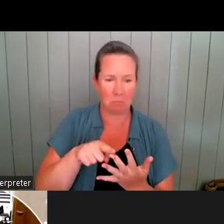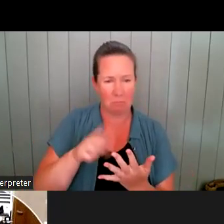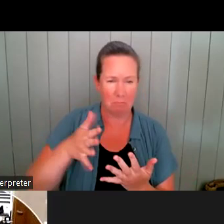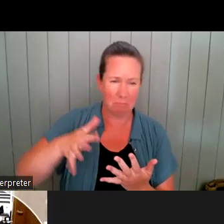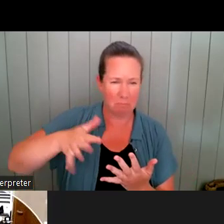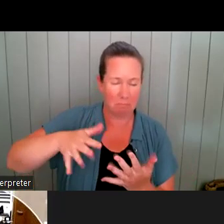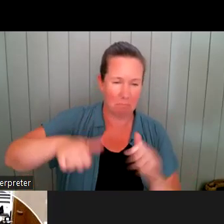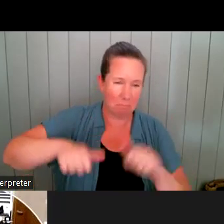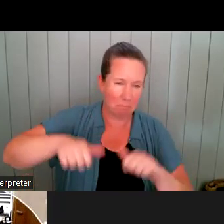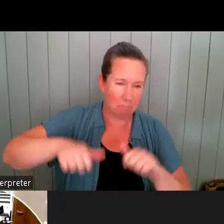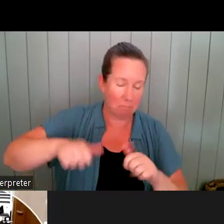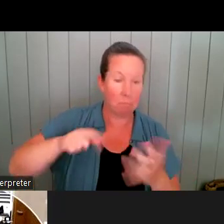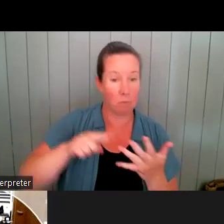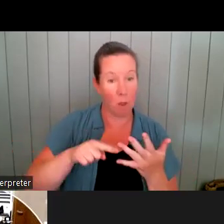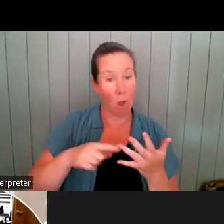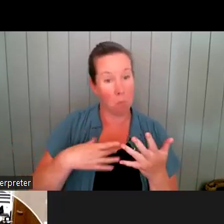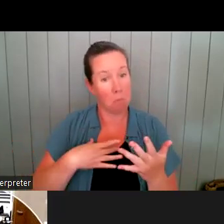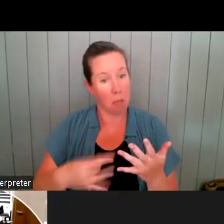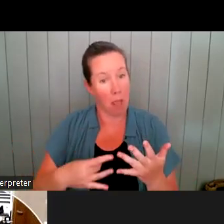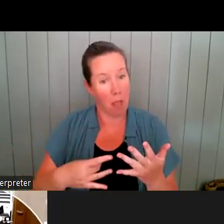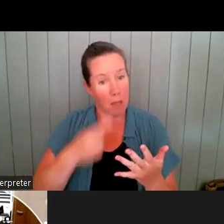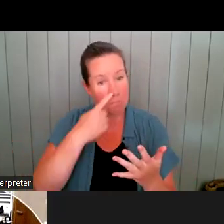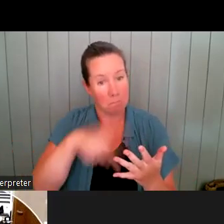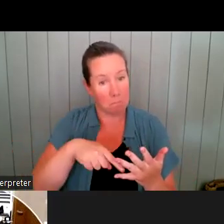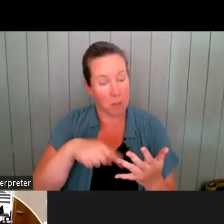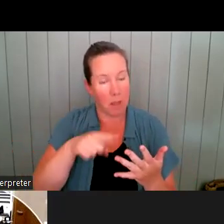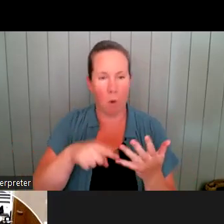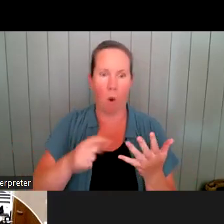like. So there are 60